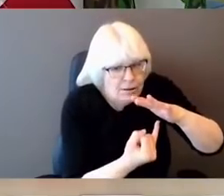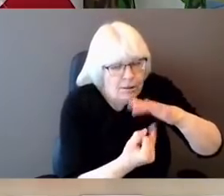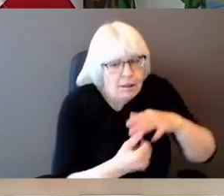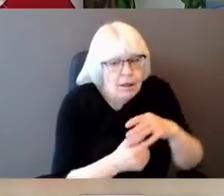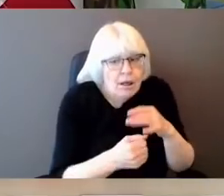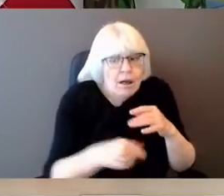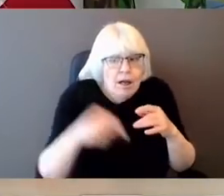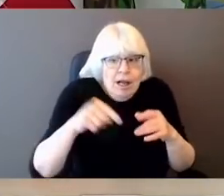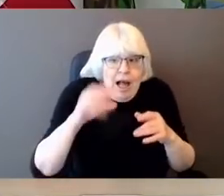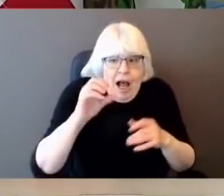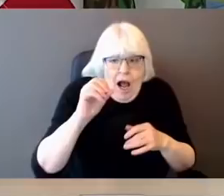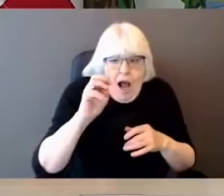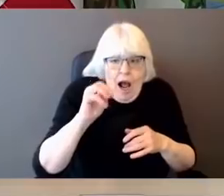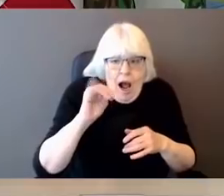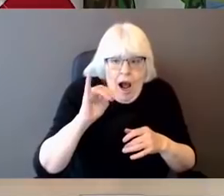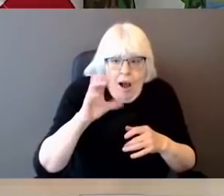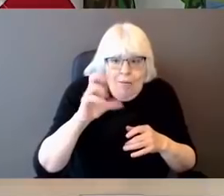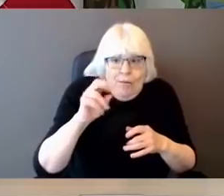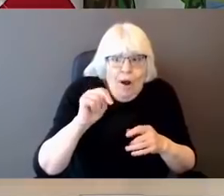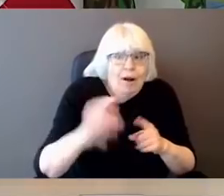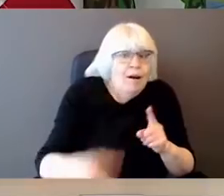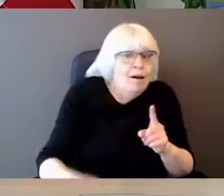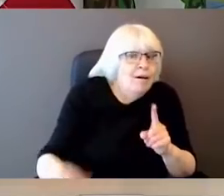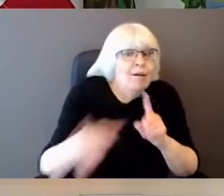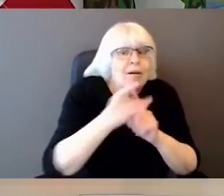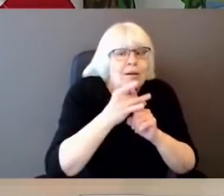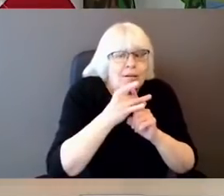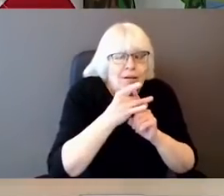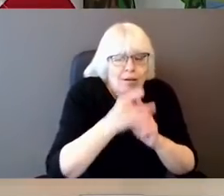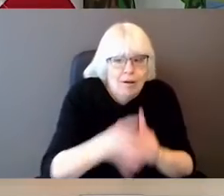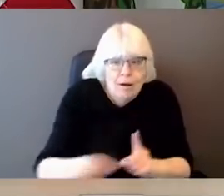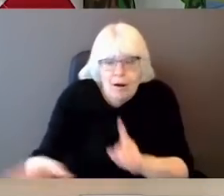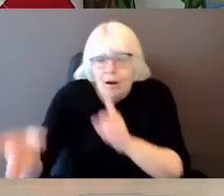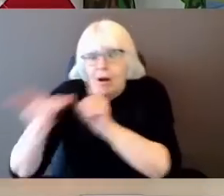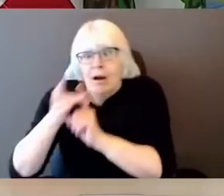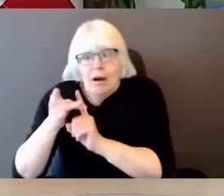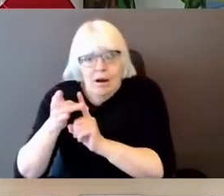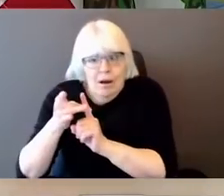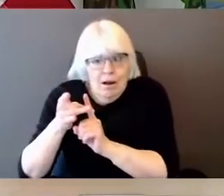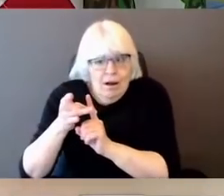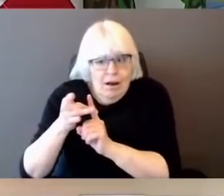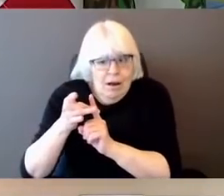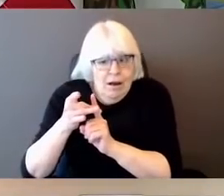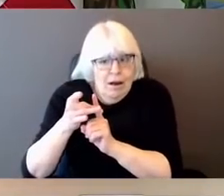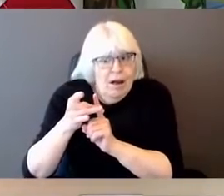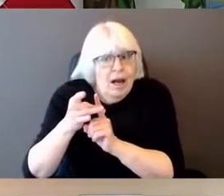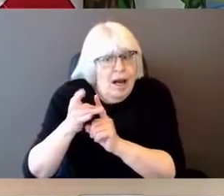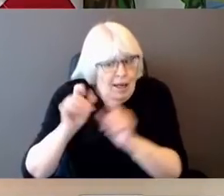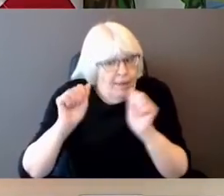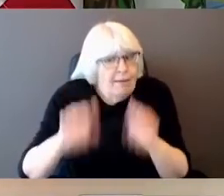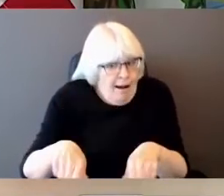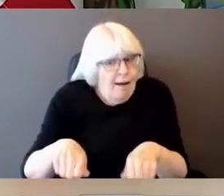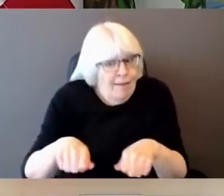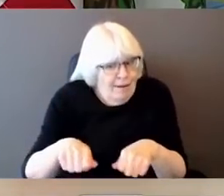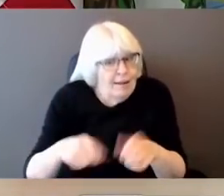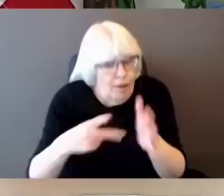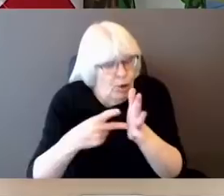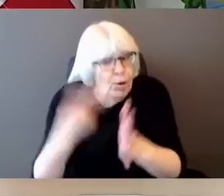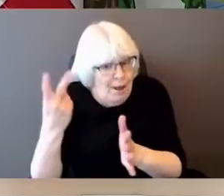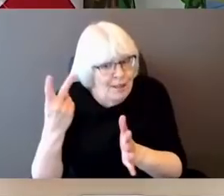that much greater if you've had a previous strain. So that's why there's a distinction on December